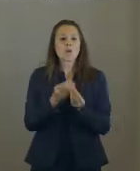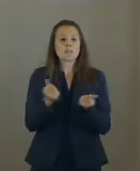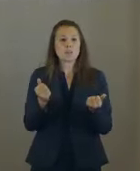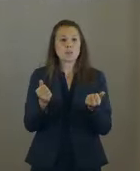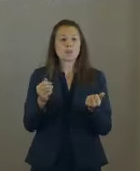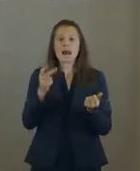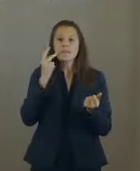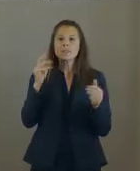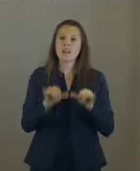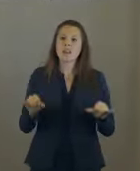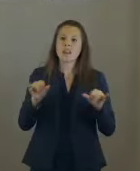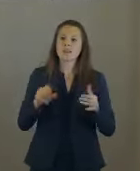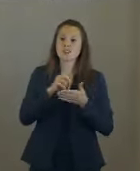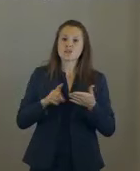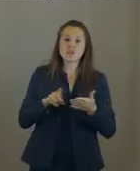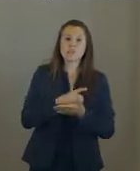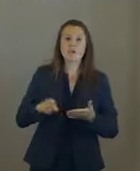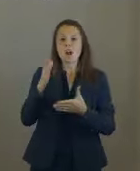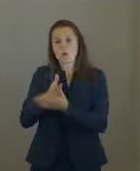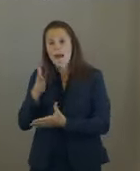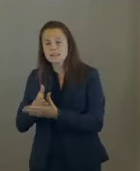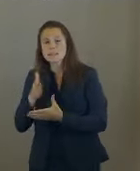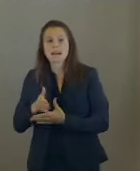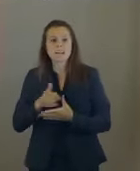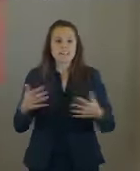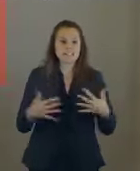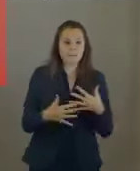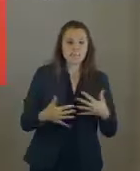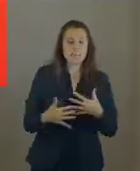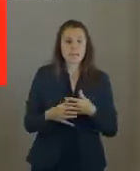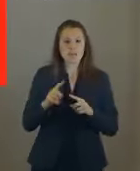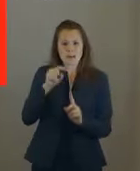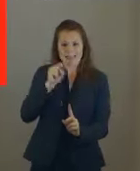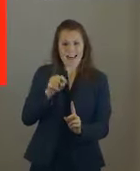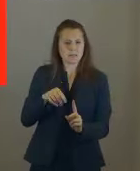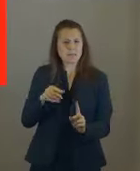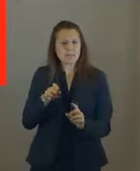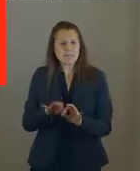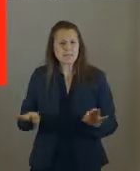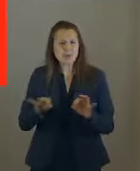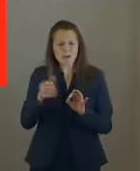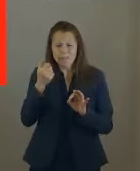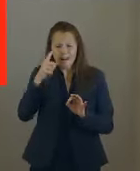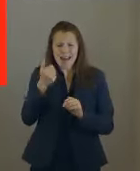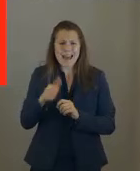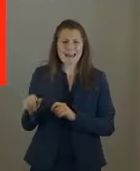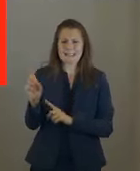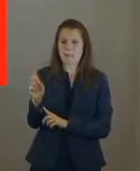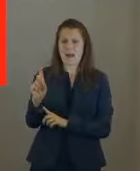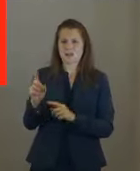pattern of discriminatory harassment and intimidation at the very heart and the very soul of a democracy. And the example